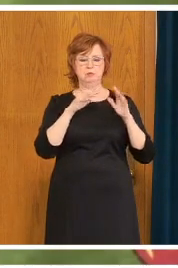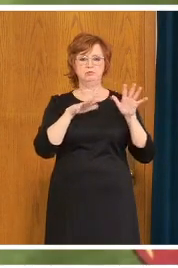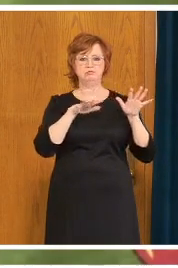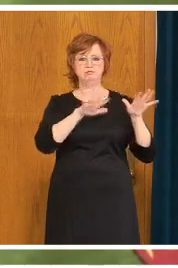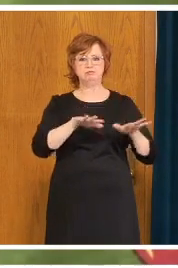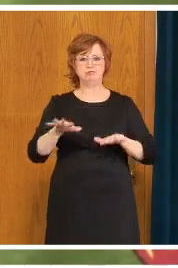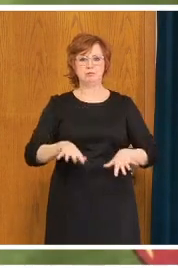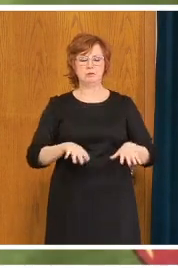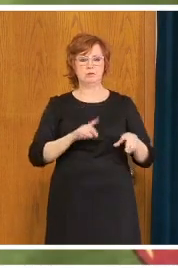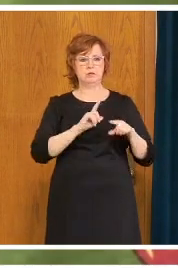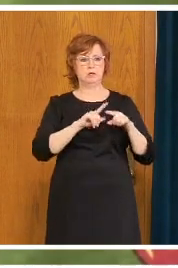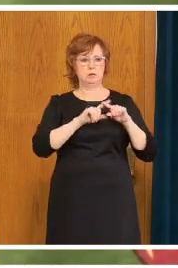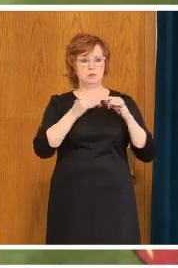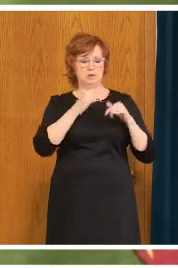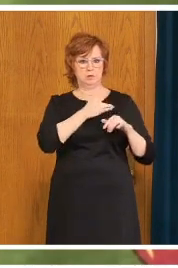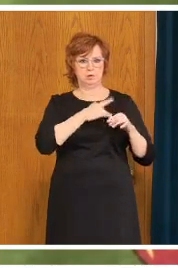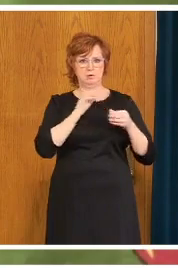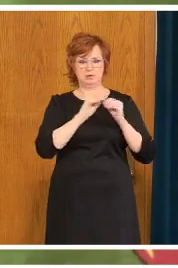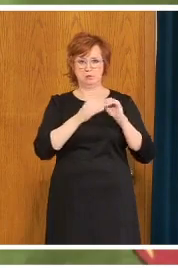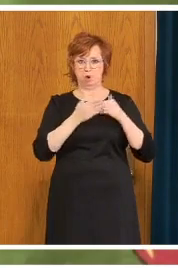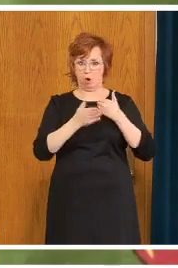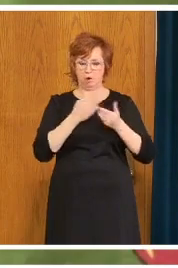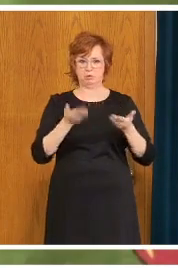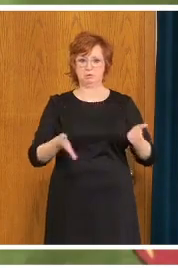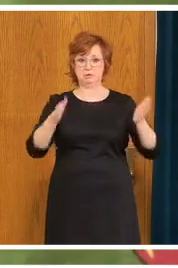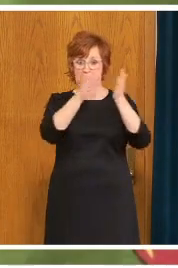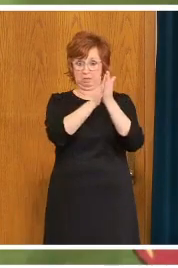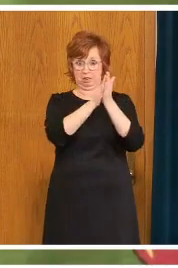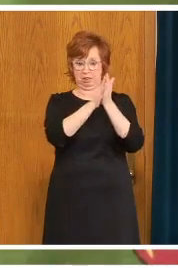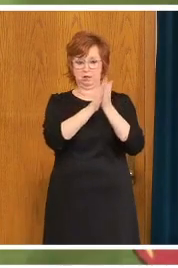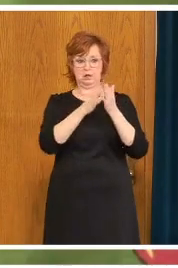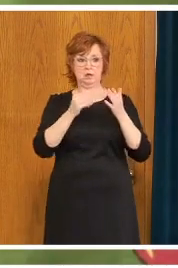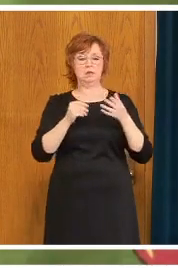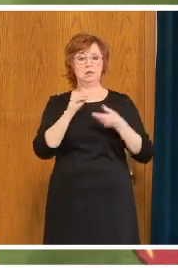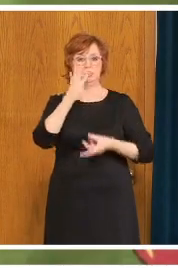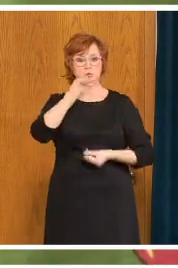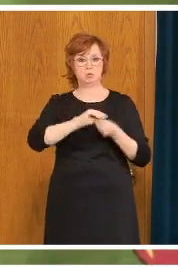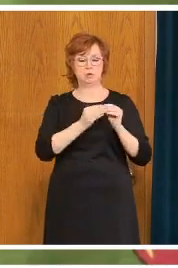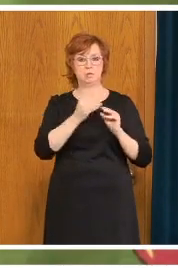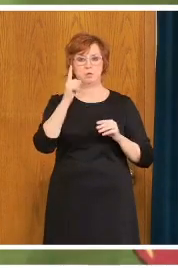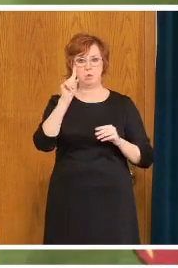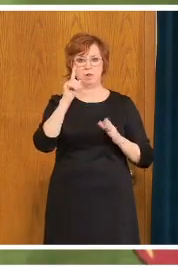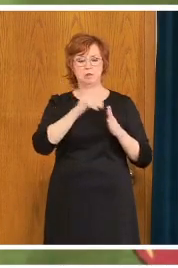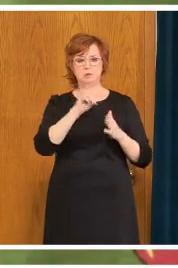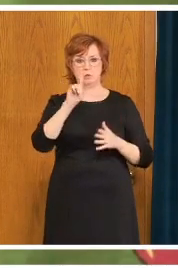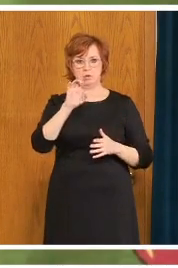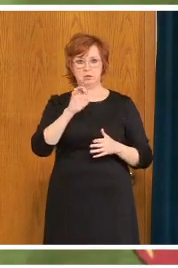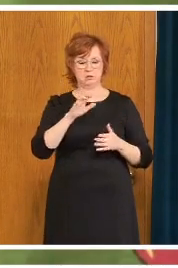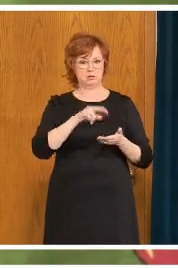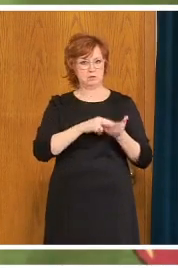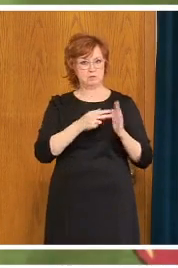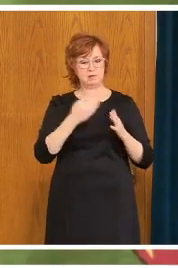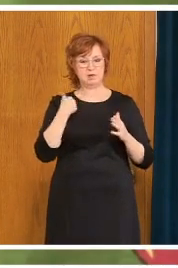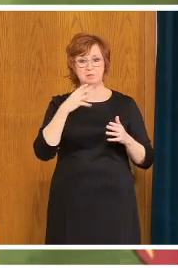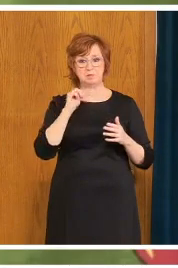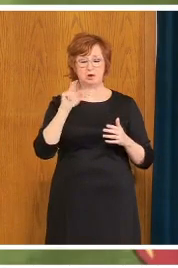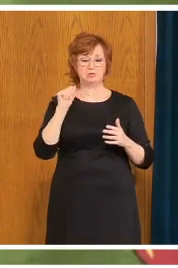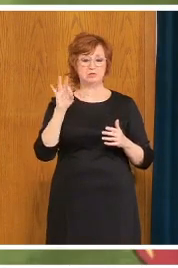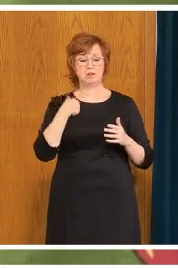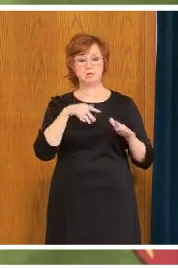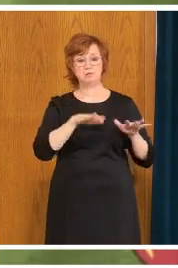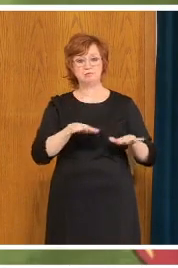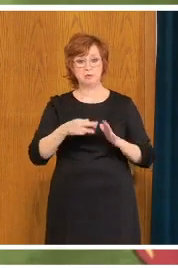over 1,100. Was it a mistake to loosen those restrictions at that time with variants spreading? No, again, we made the decision